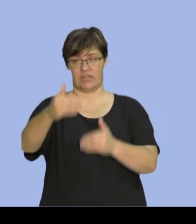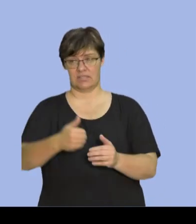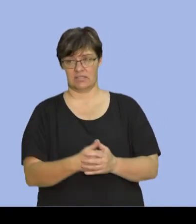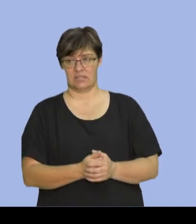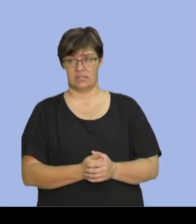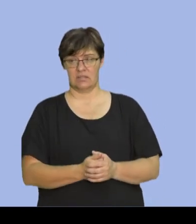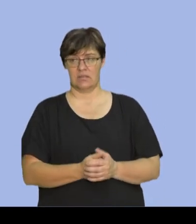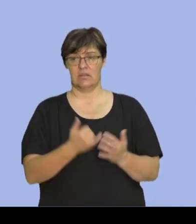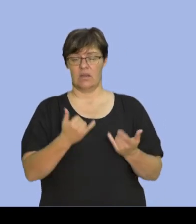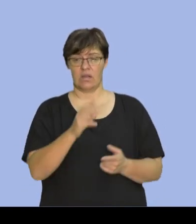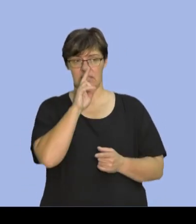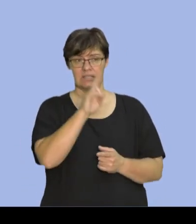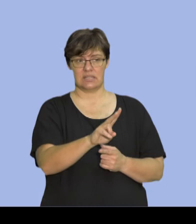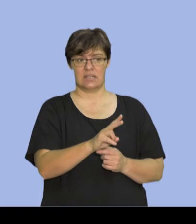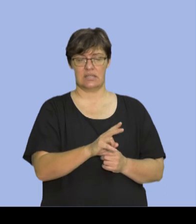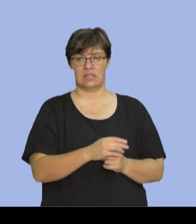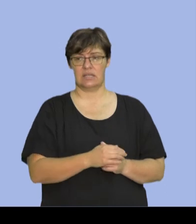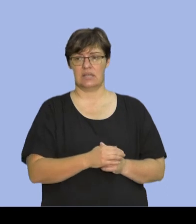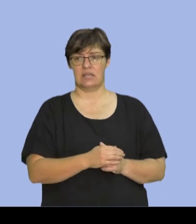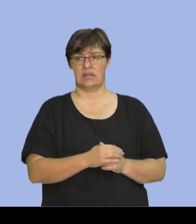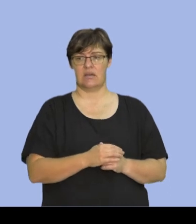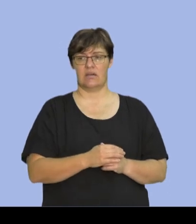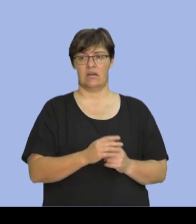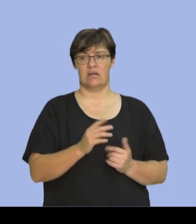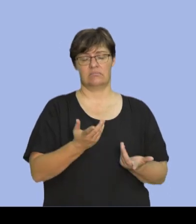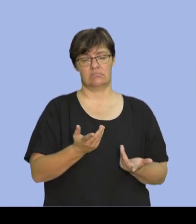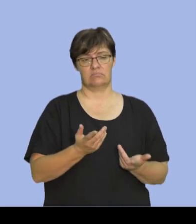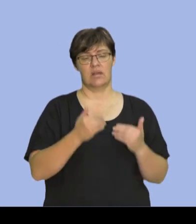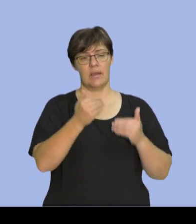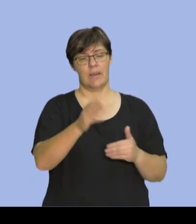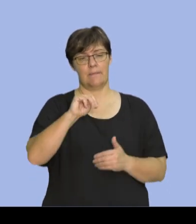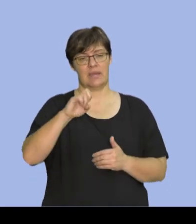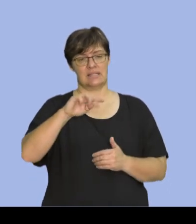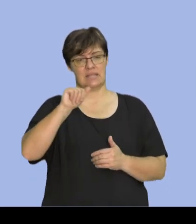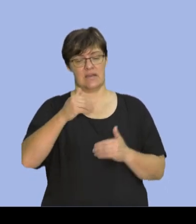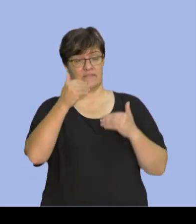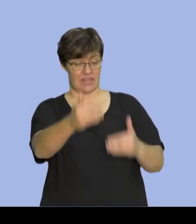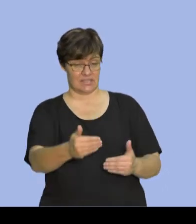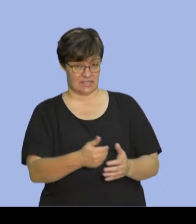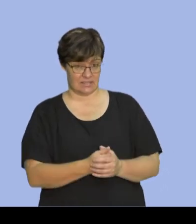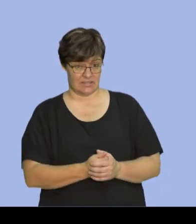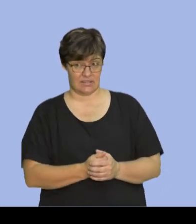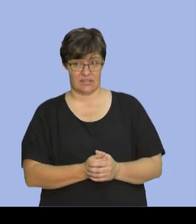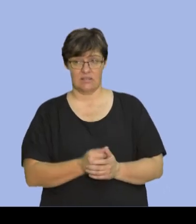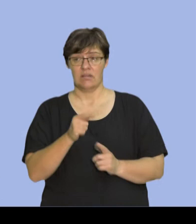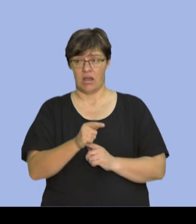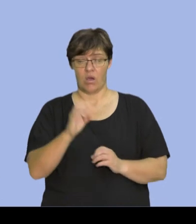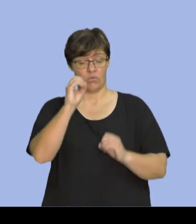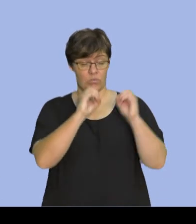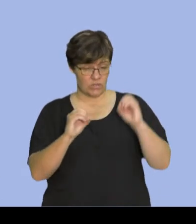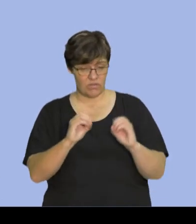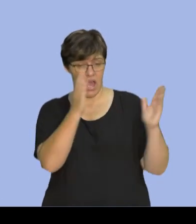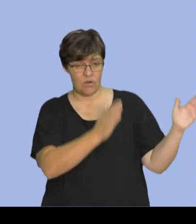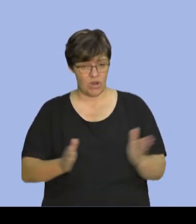we can see cells in the phase of metaphase here, where the chromosomes have